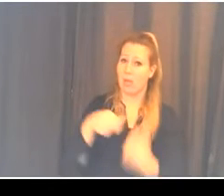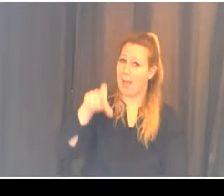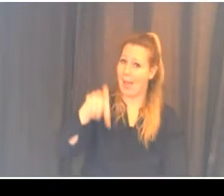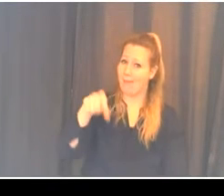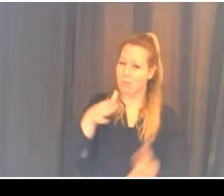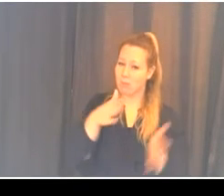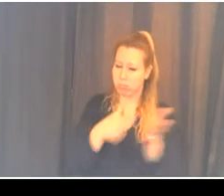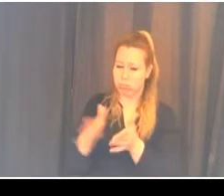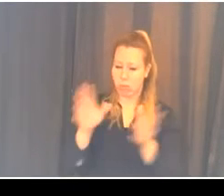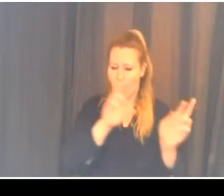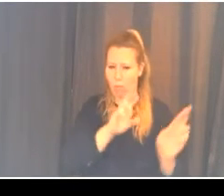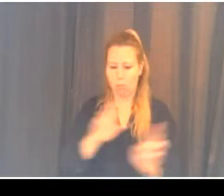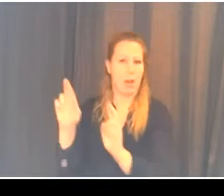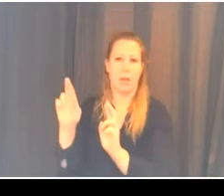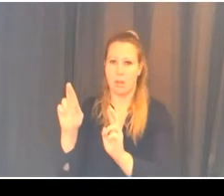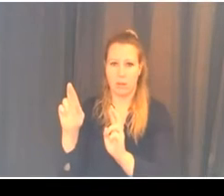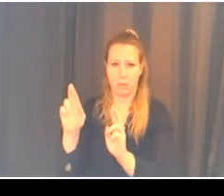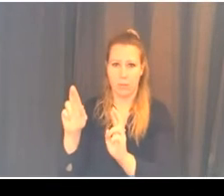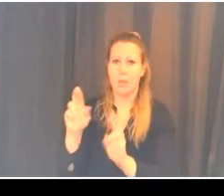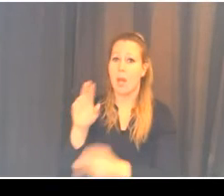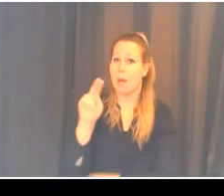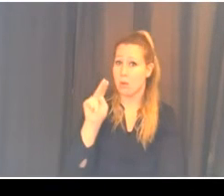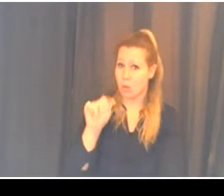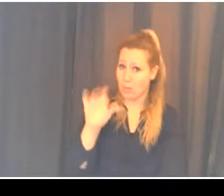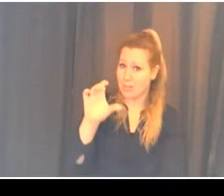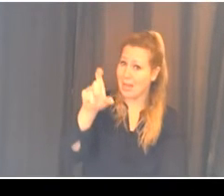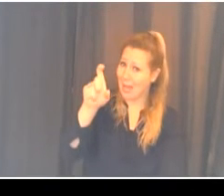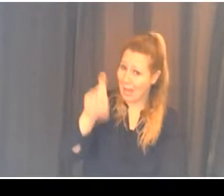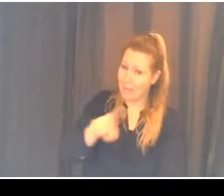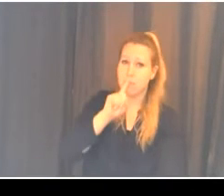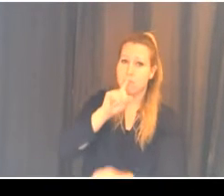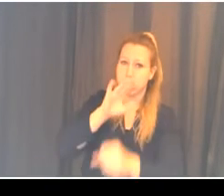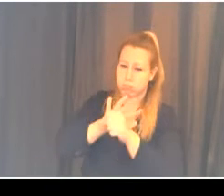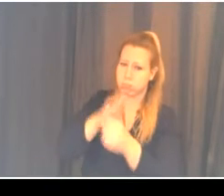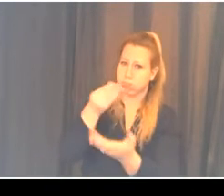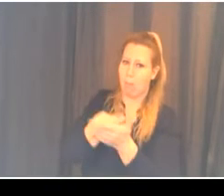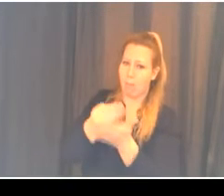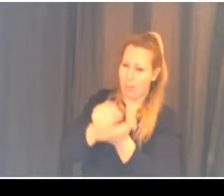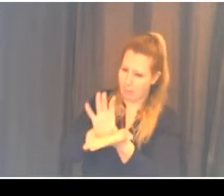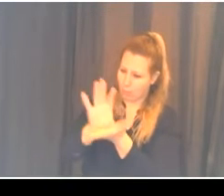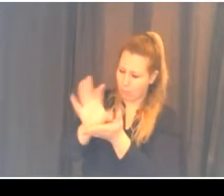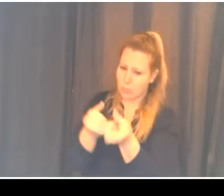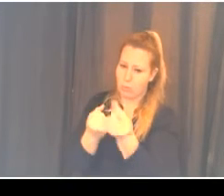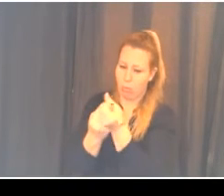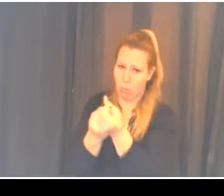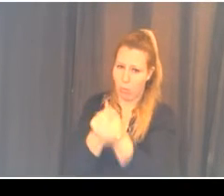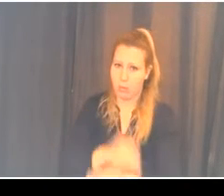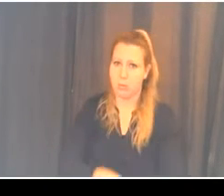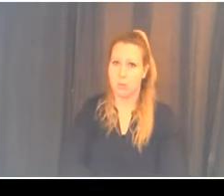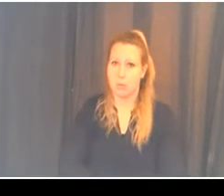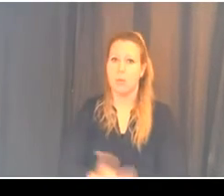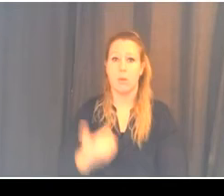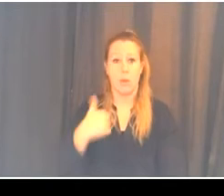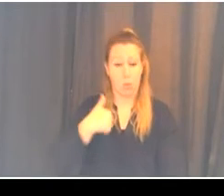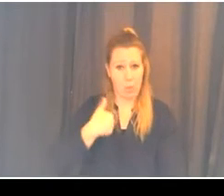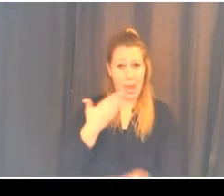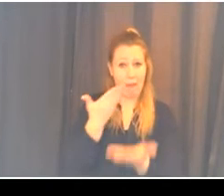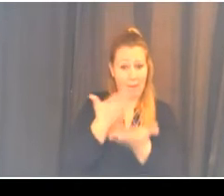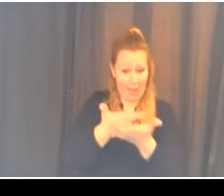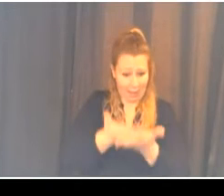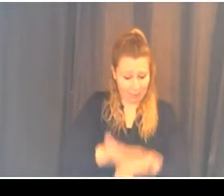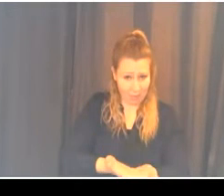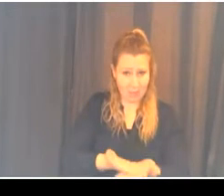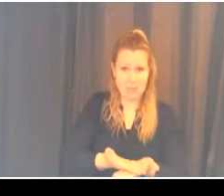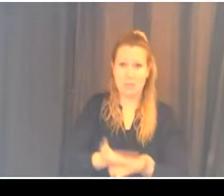not we're observing increased harassment via cyber abuse via text email and social media clients are